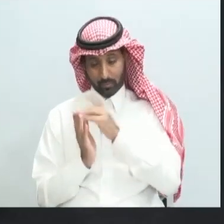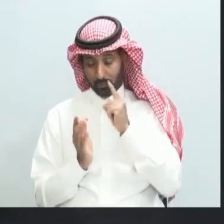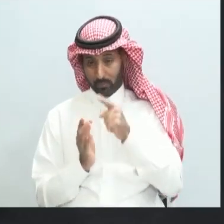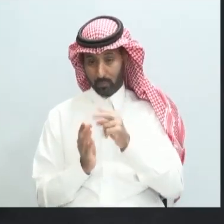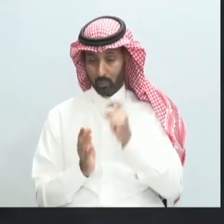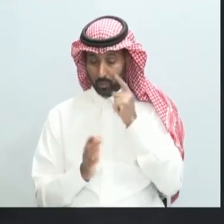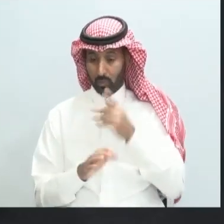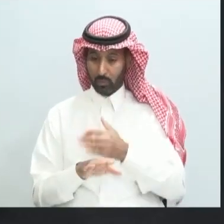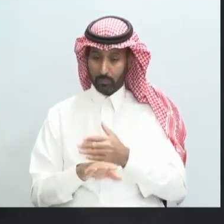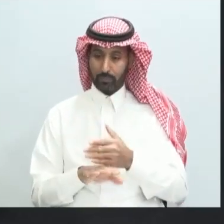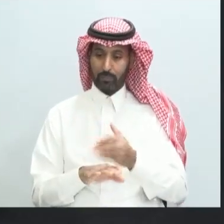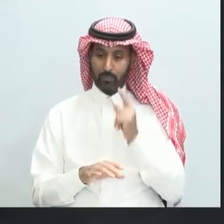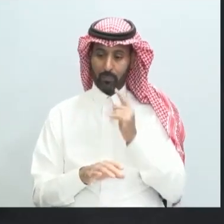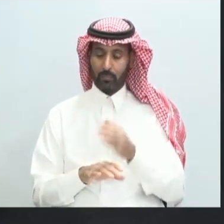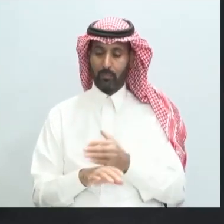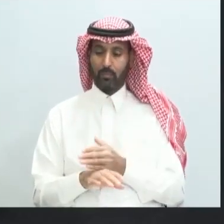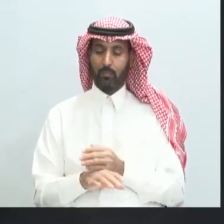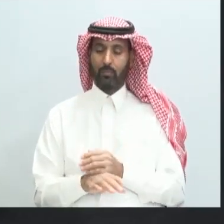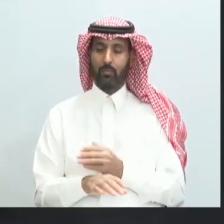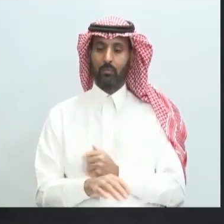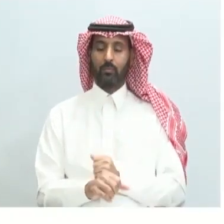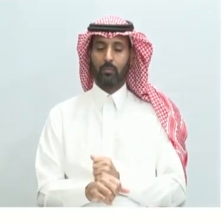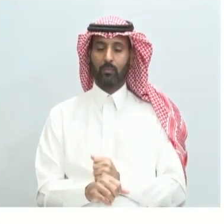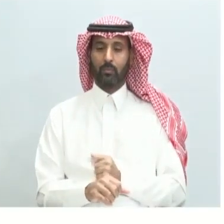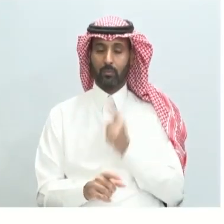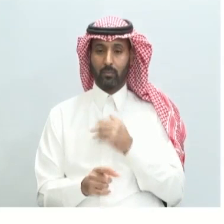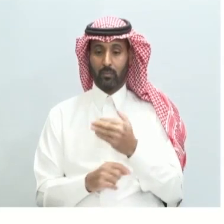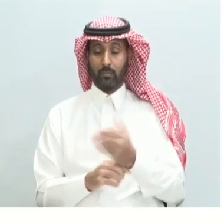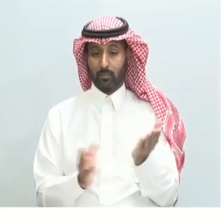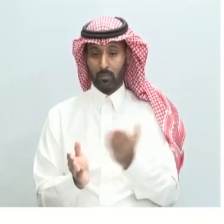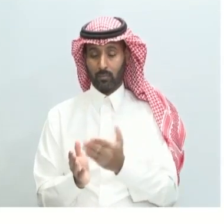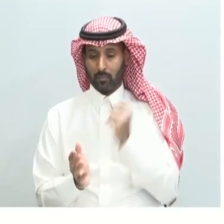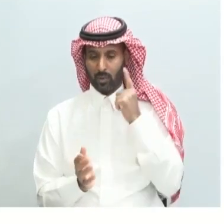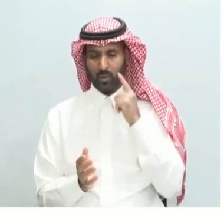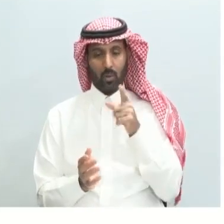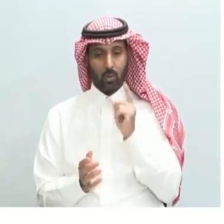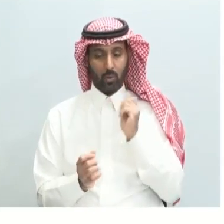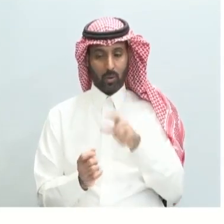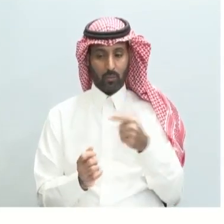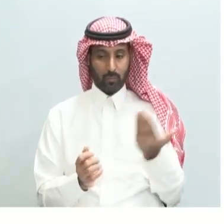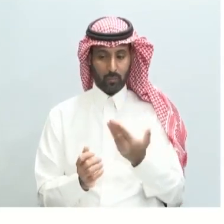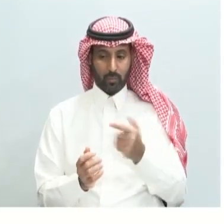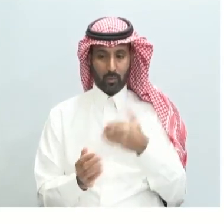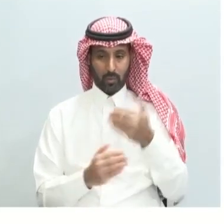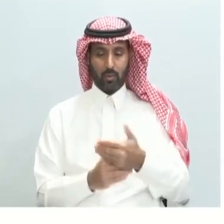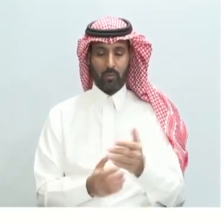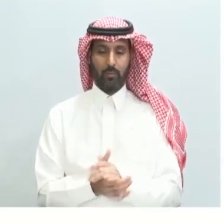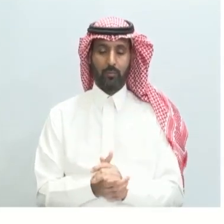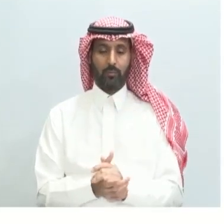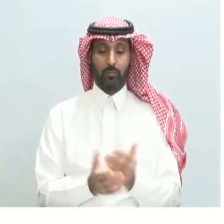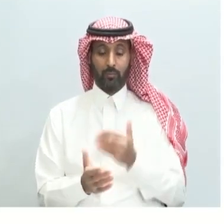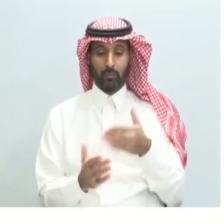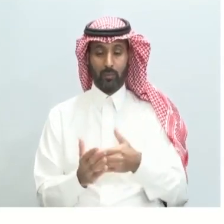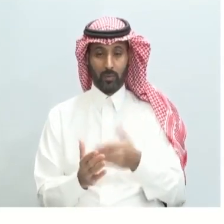or if you are late to bed. So let's get to know our objectives in today's lesson.